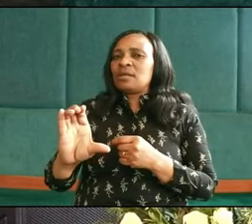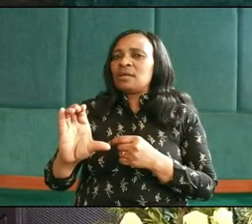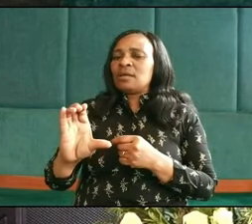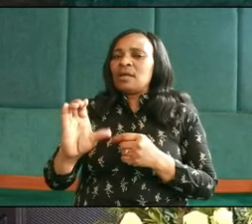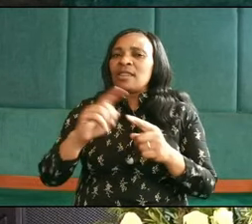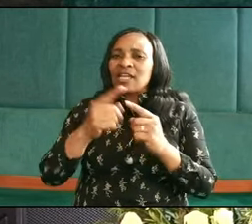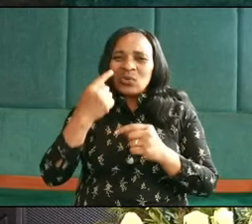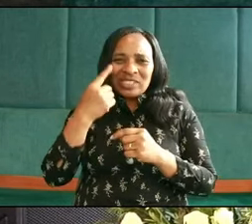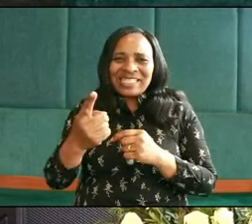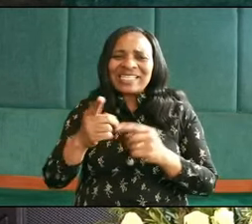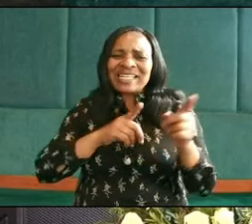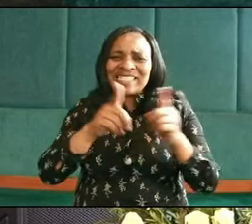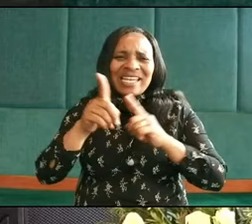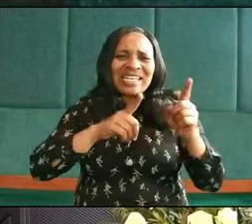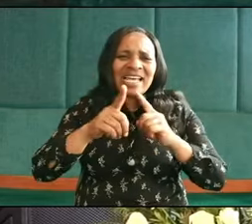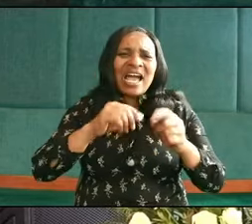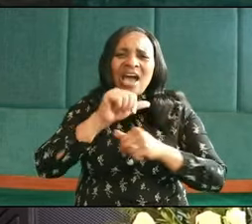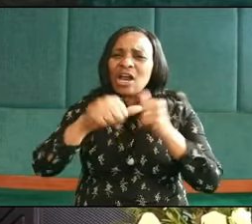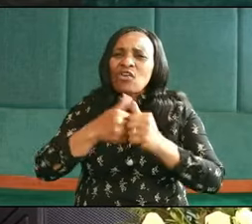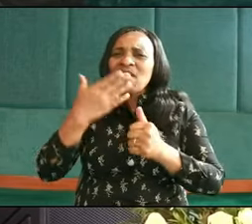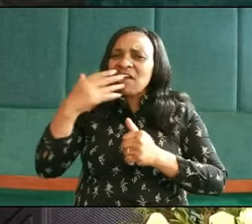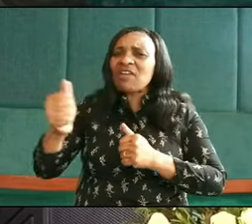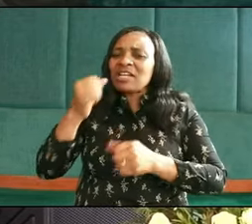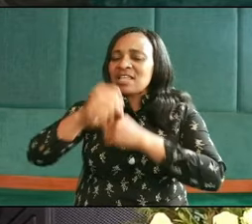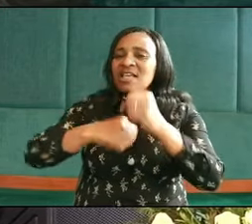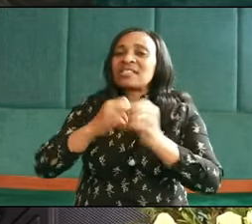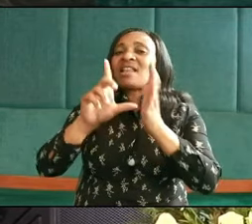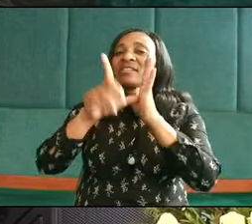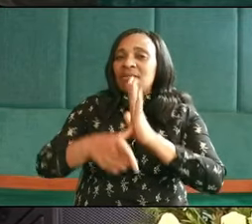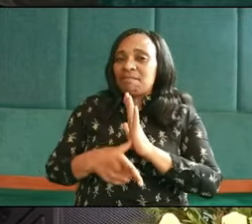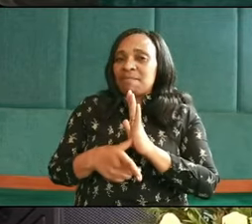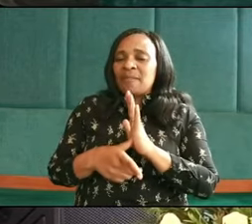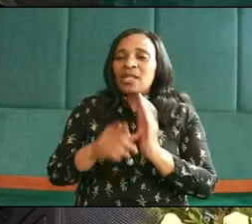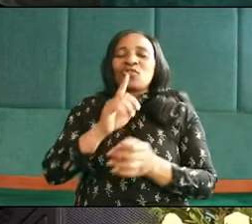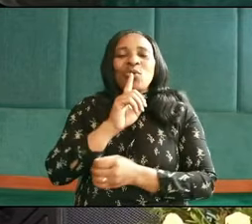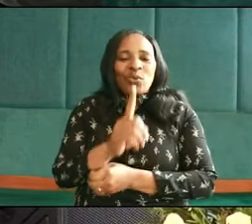see pilgrimage was around 500 years later. So